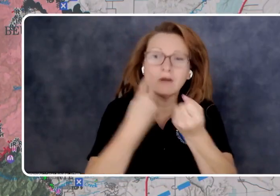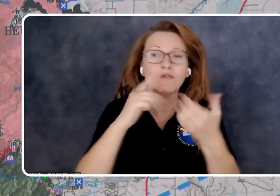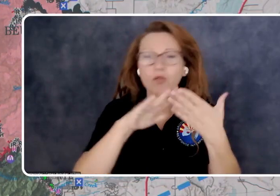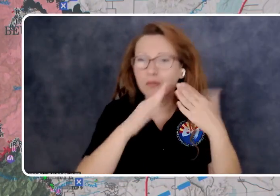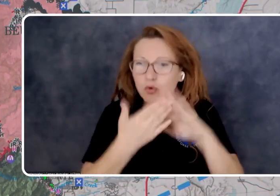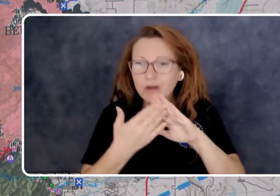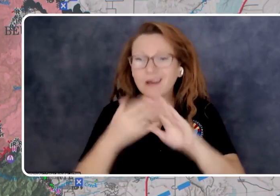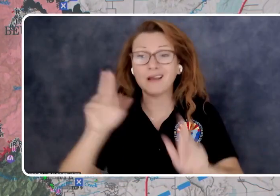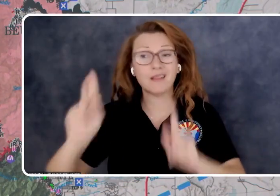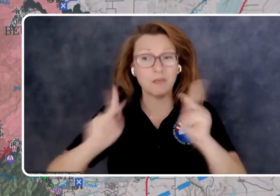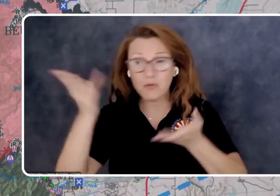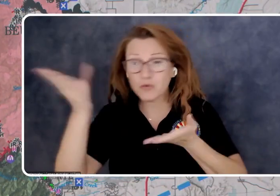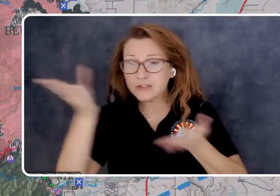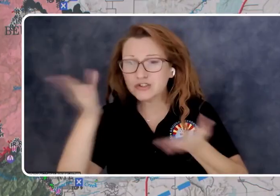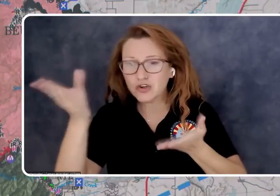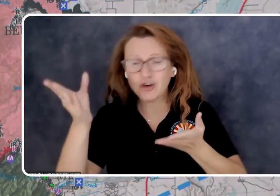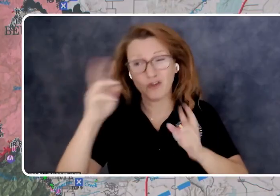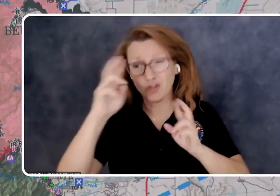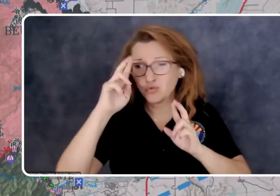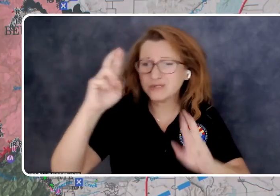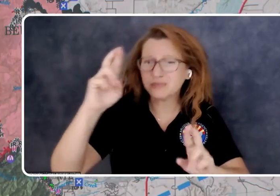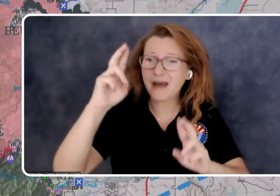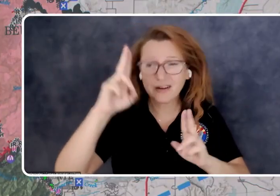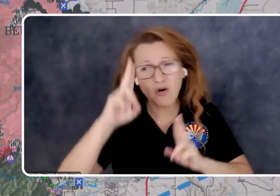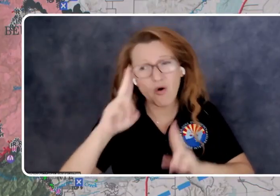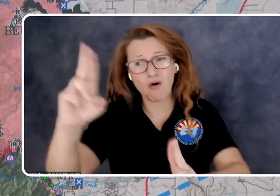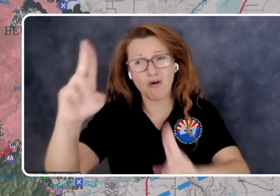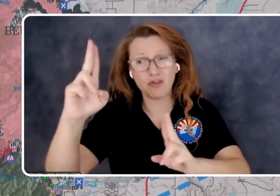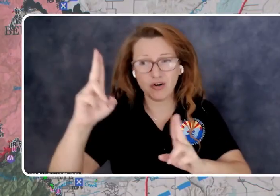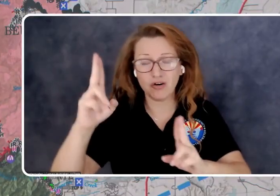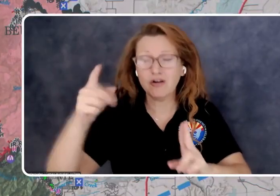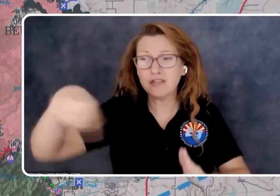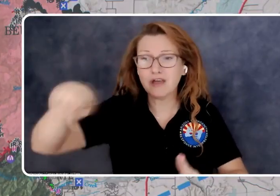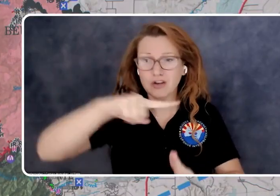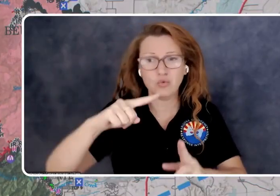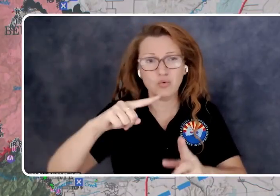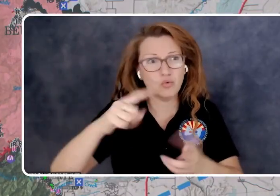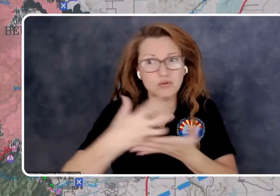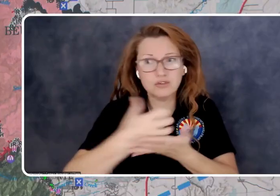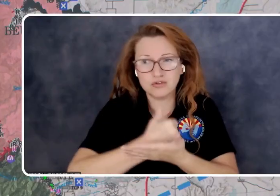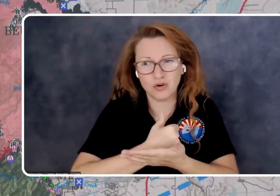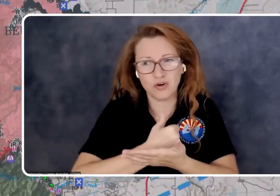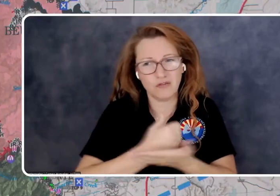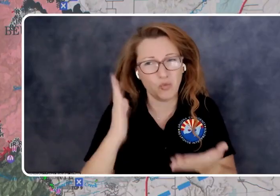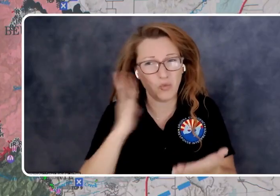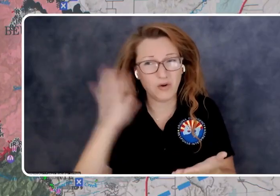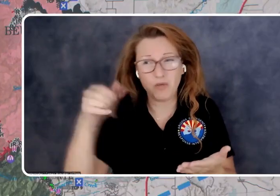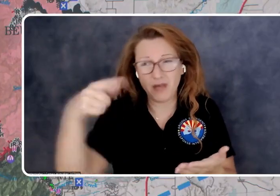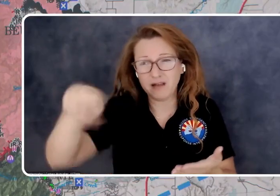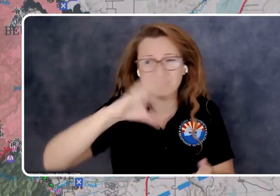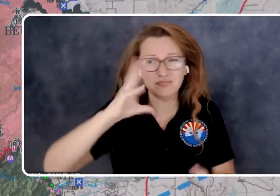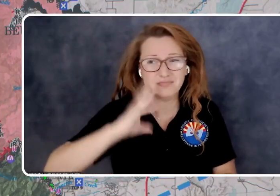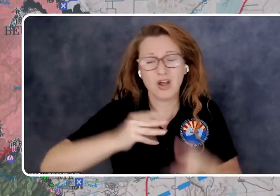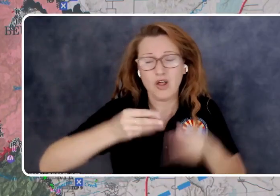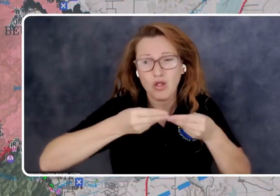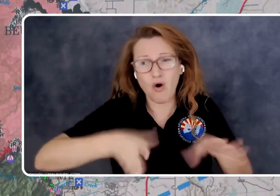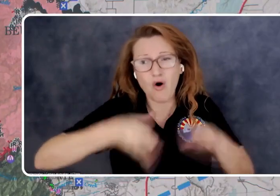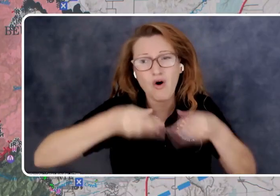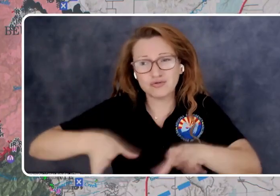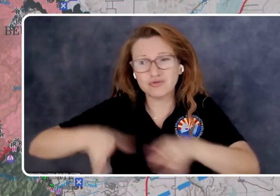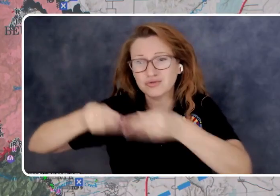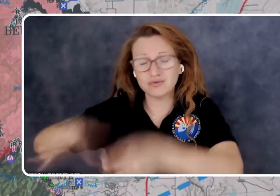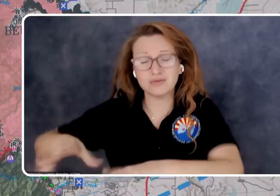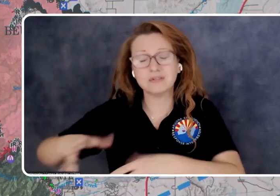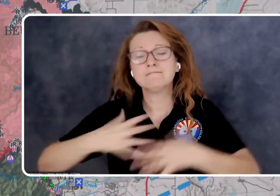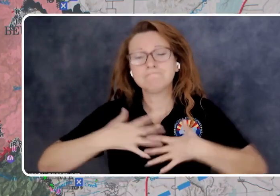we serve, and do it with respect and honor that you deserve, considering some of the losses out there. We know it's been a tough time, and we'll do everything